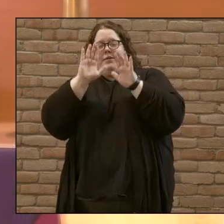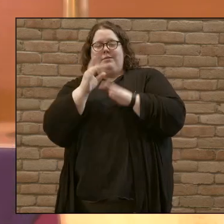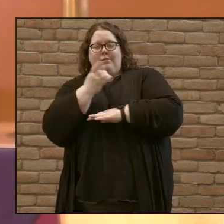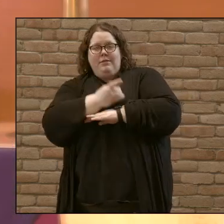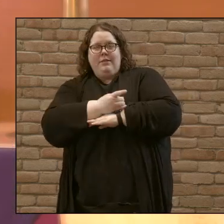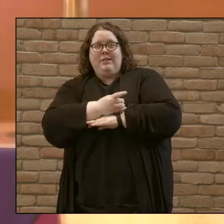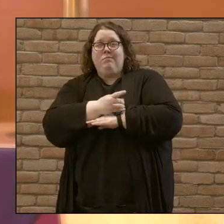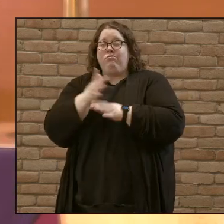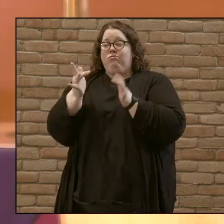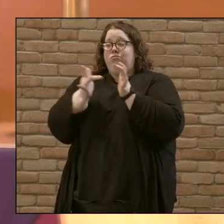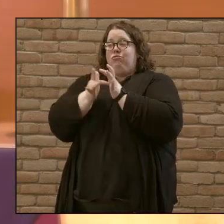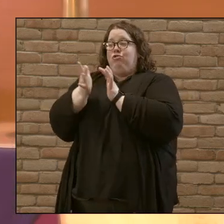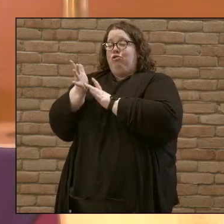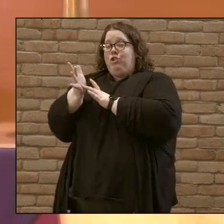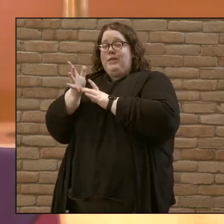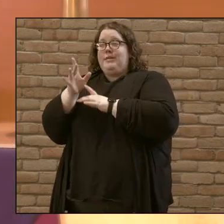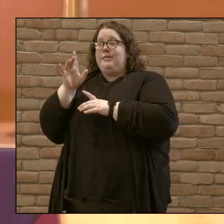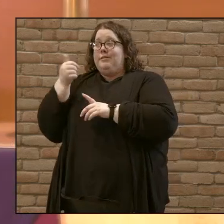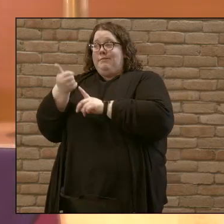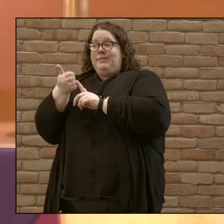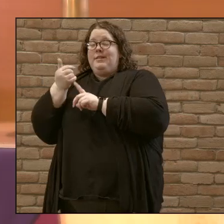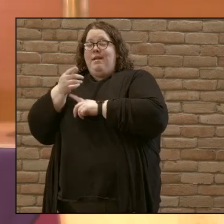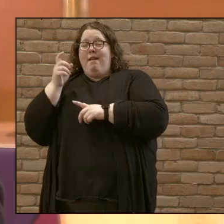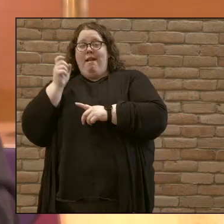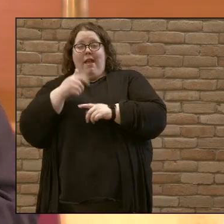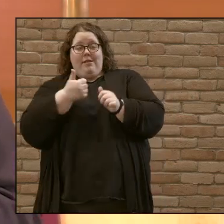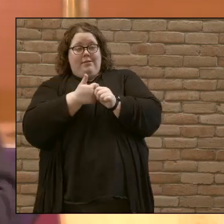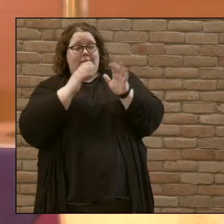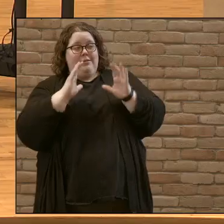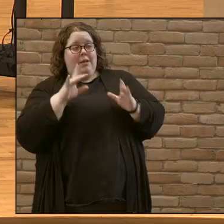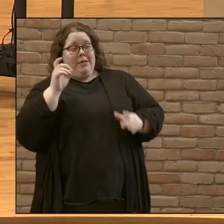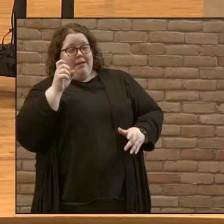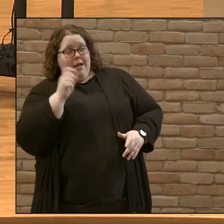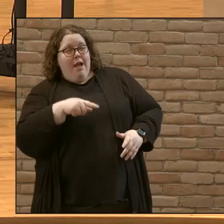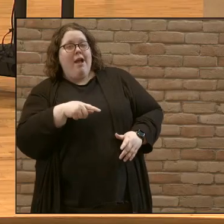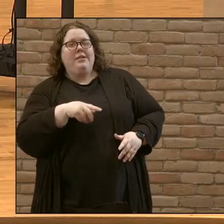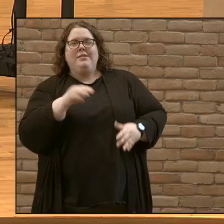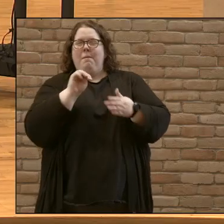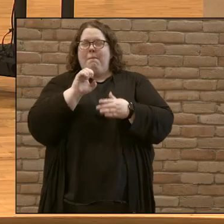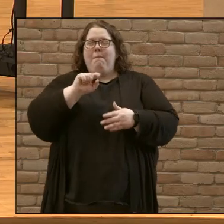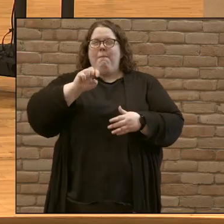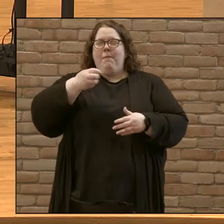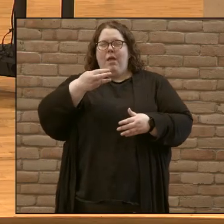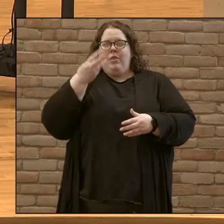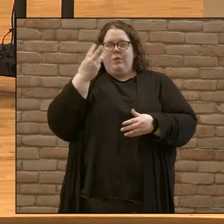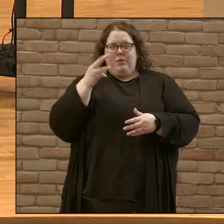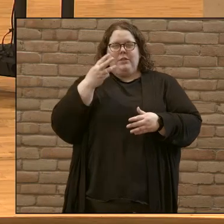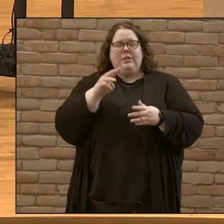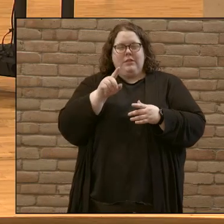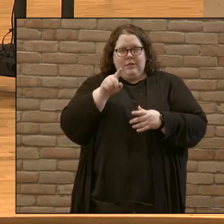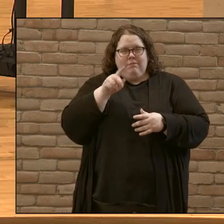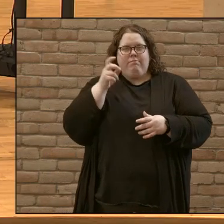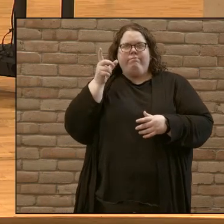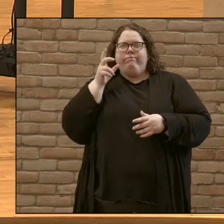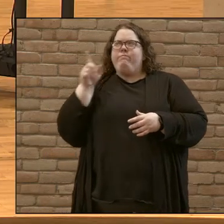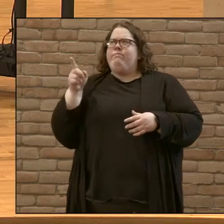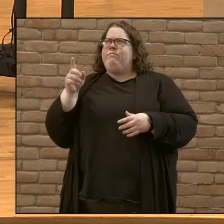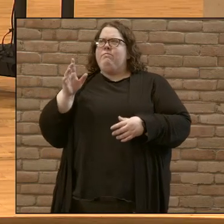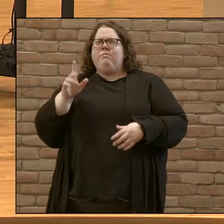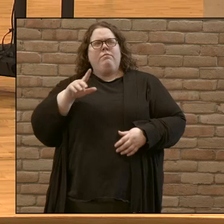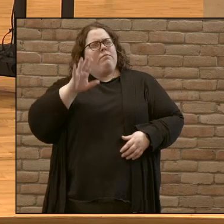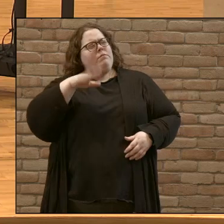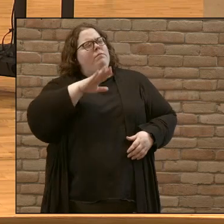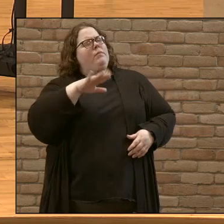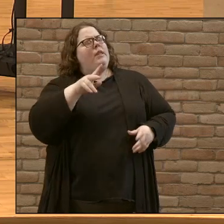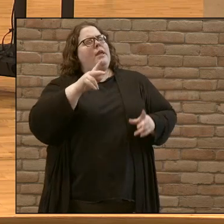even asks his disciples this question. From Matthew 16, we hear Jesus say, who do people